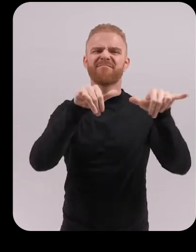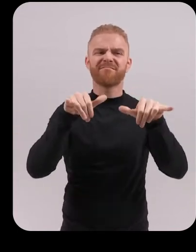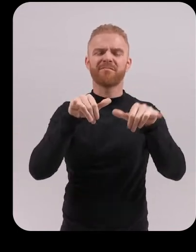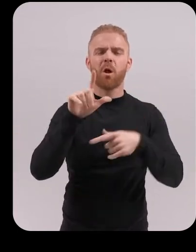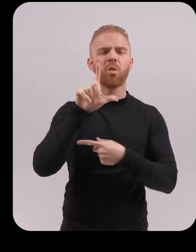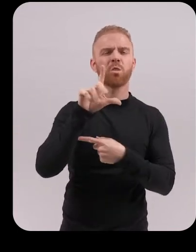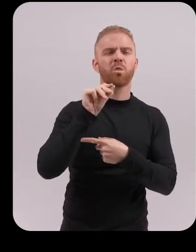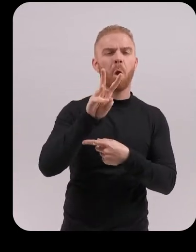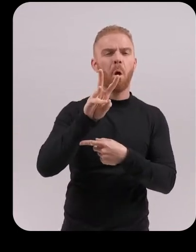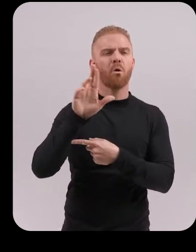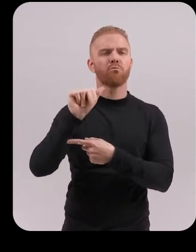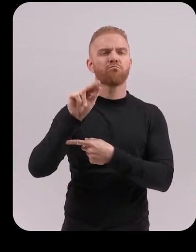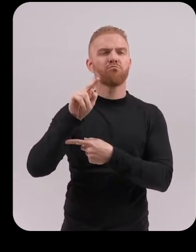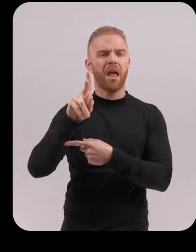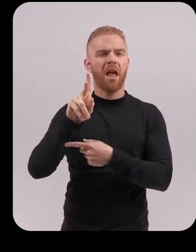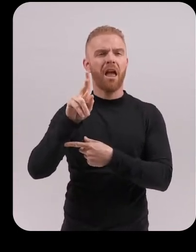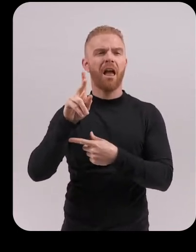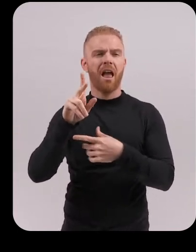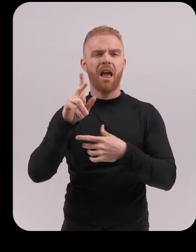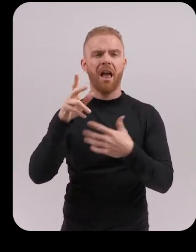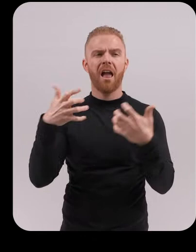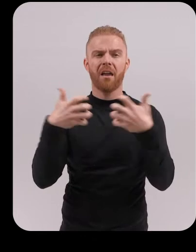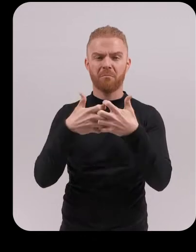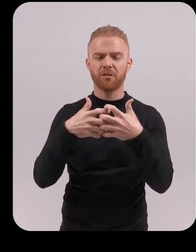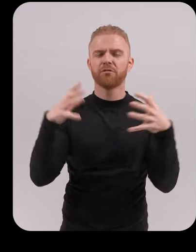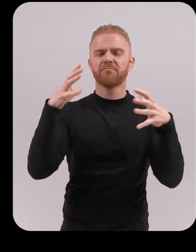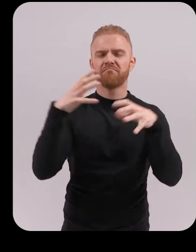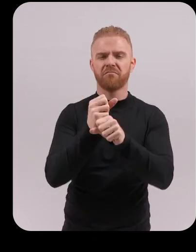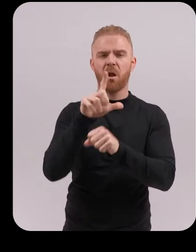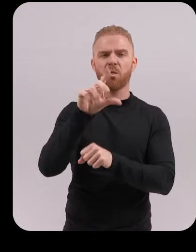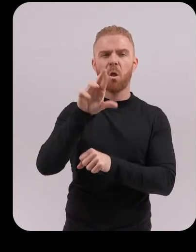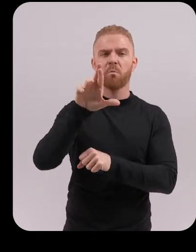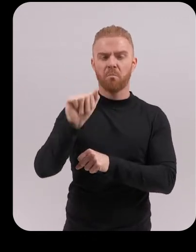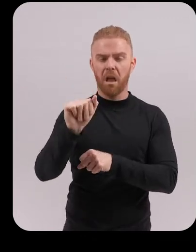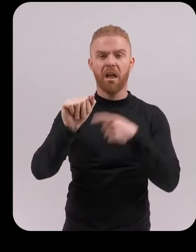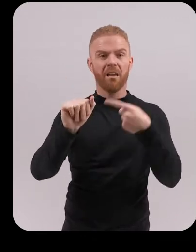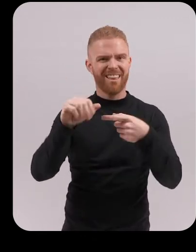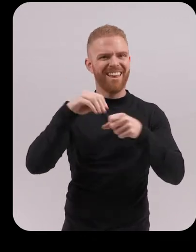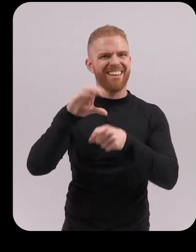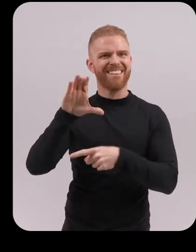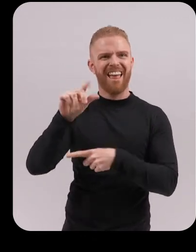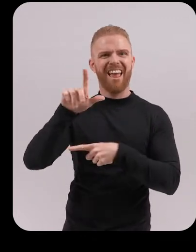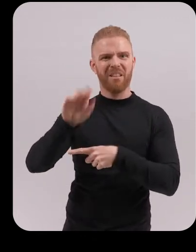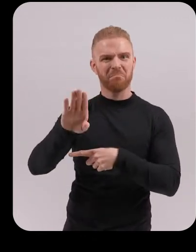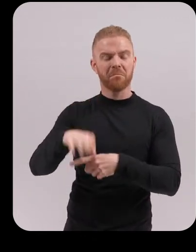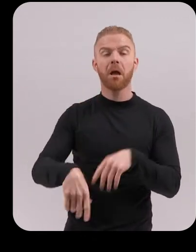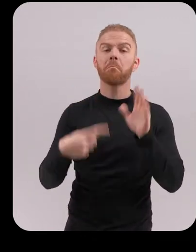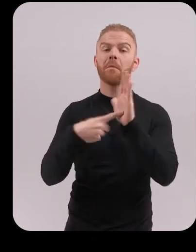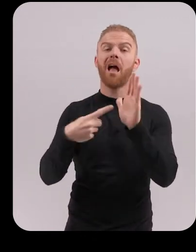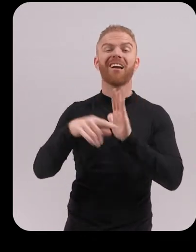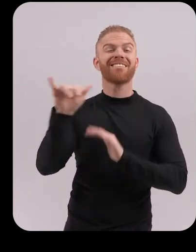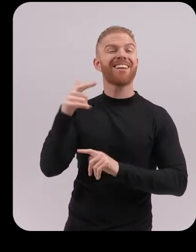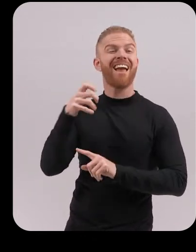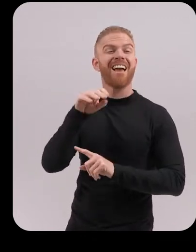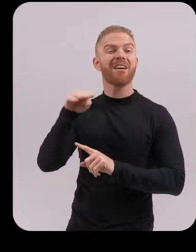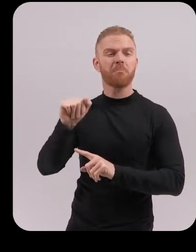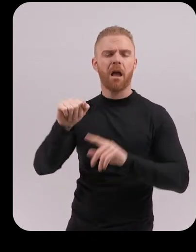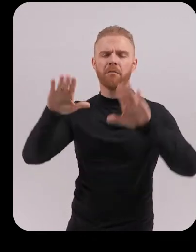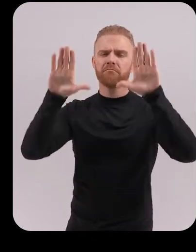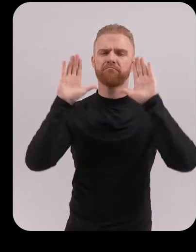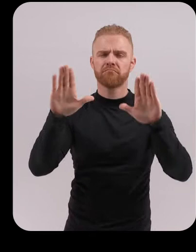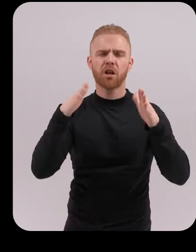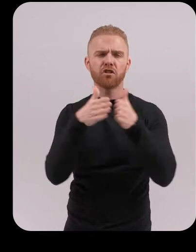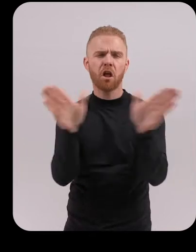low-rank adaptation, also known as LoRa, all from within Colab. Now, models like Gemma are really terrific